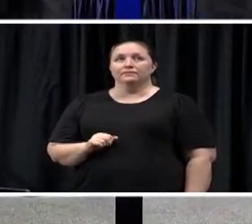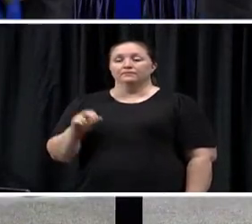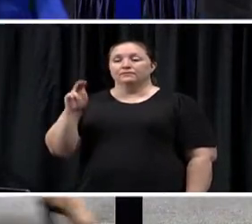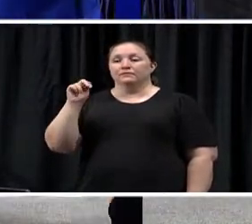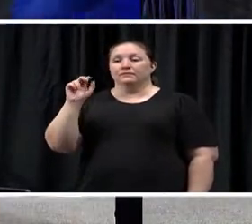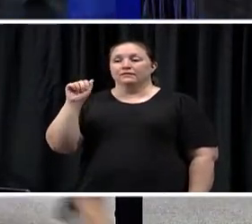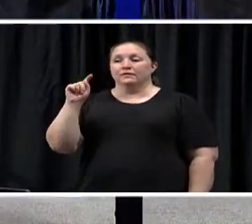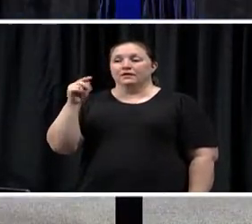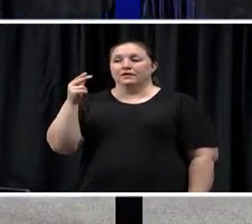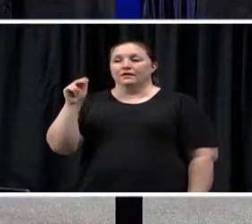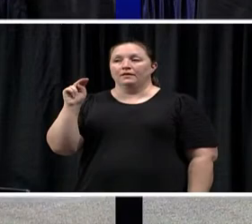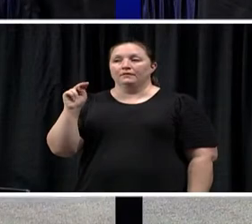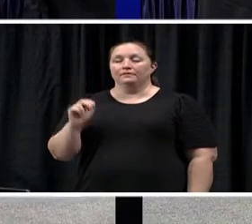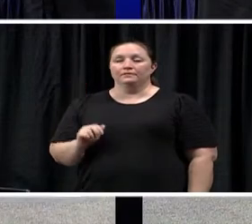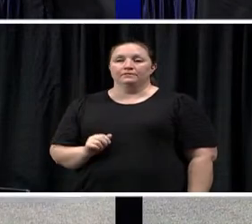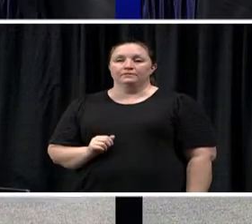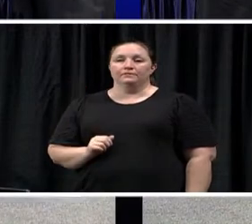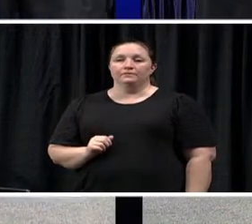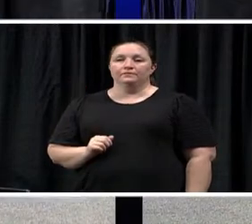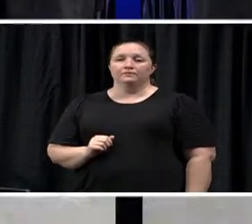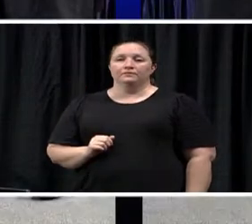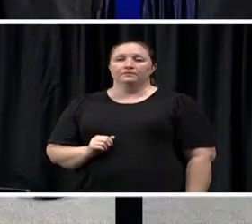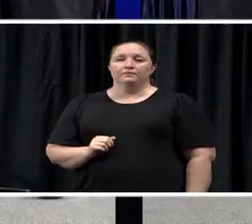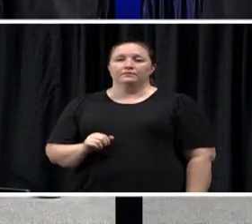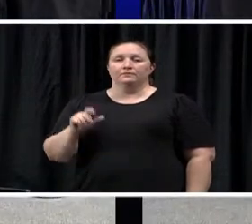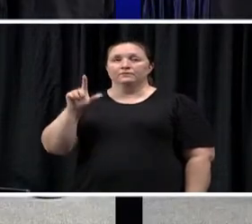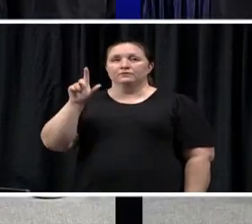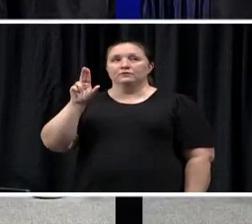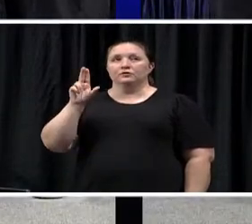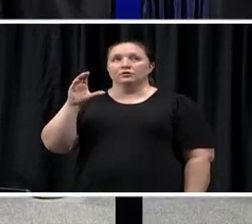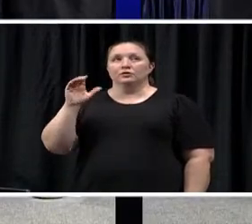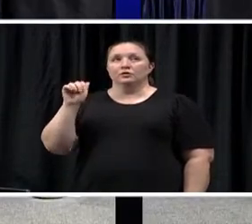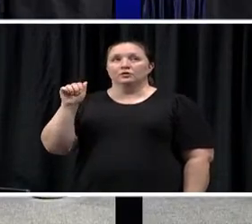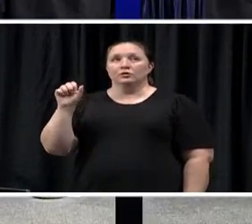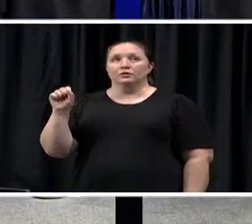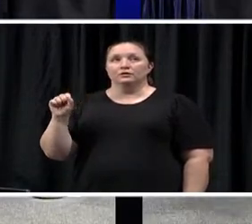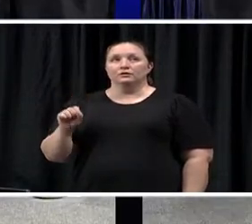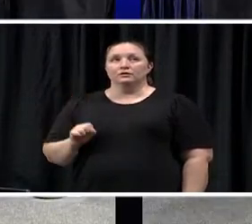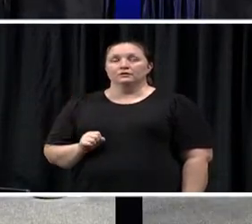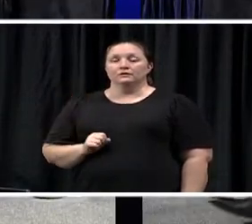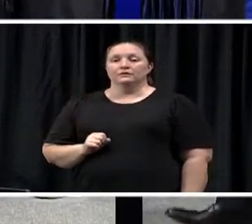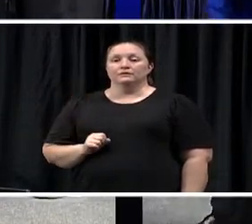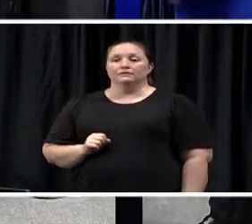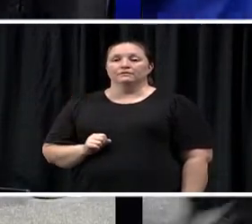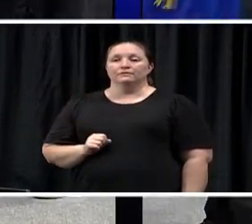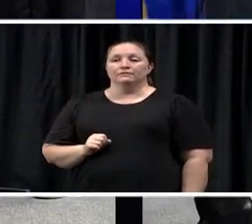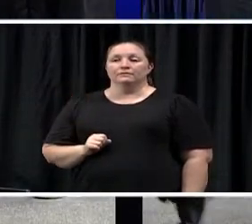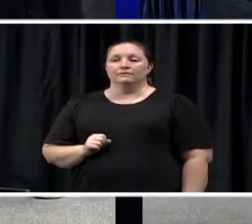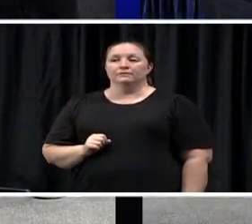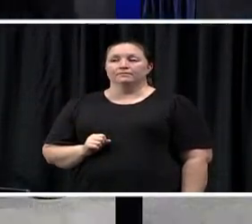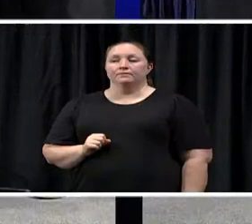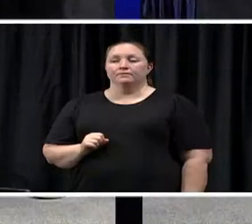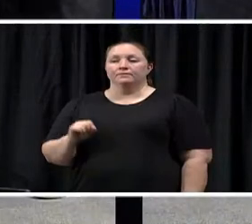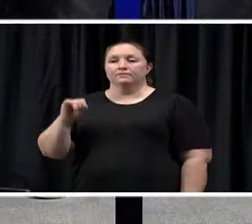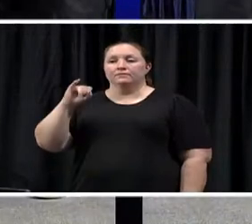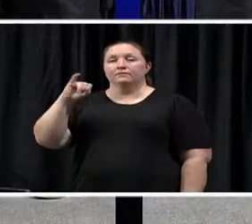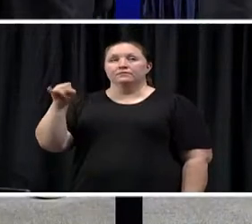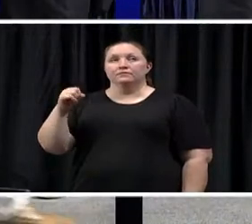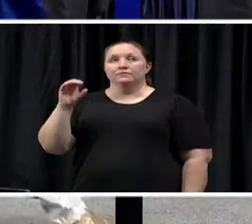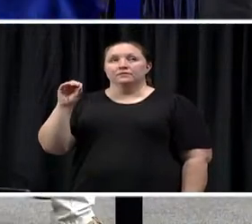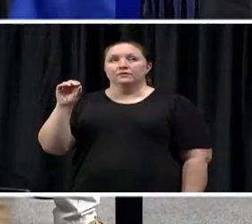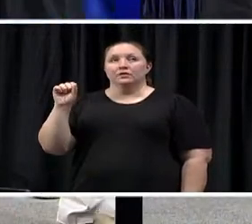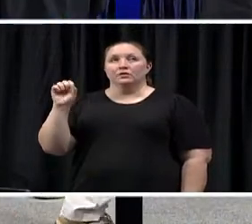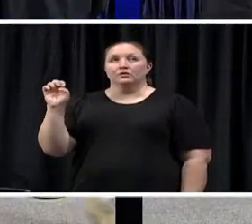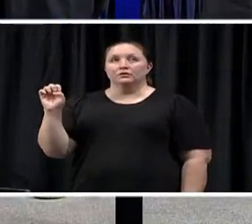Nathan Robert Cole Moman. Lucas William Alvis Morris. Jose